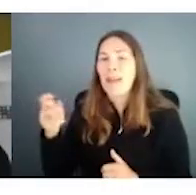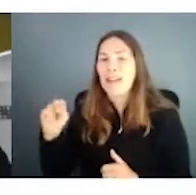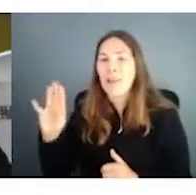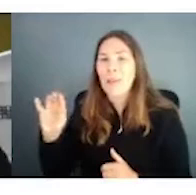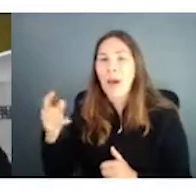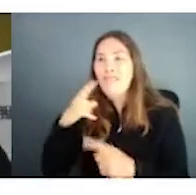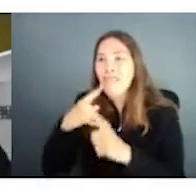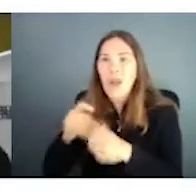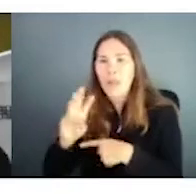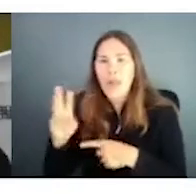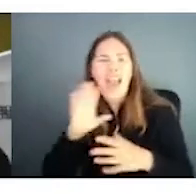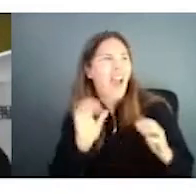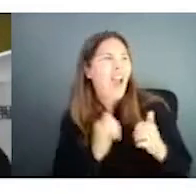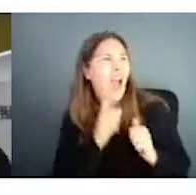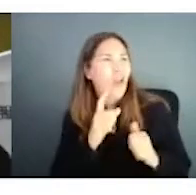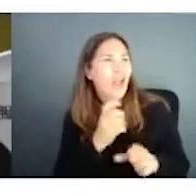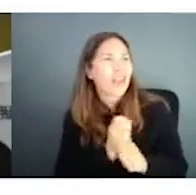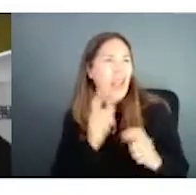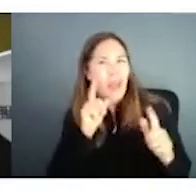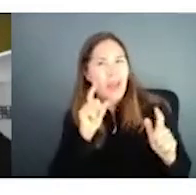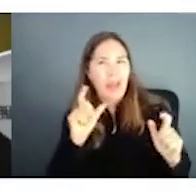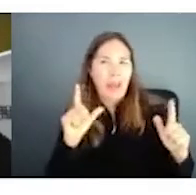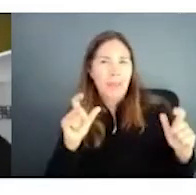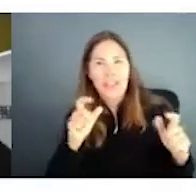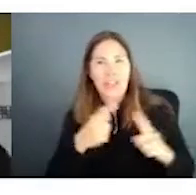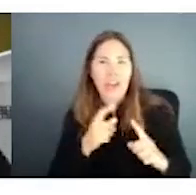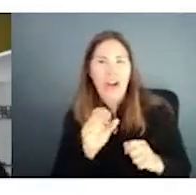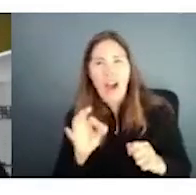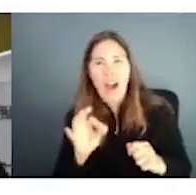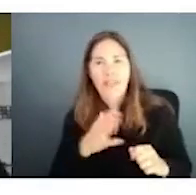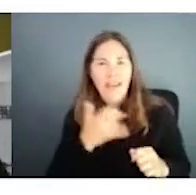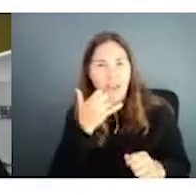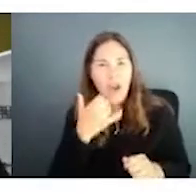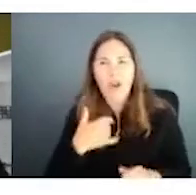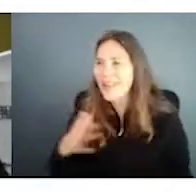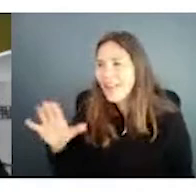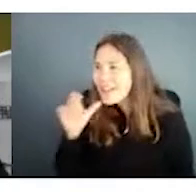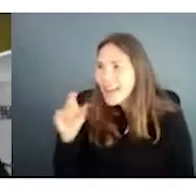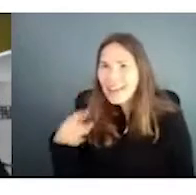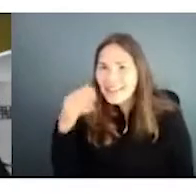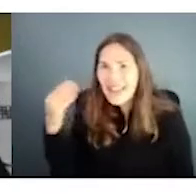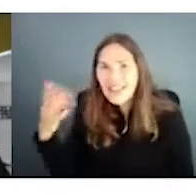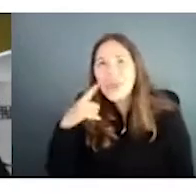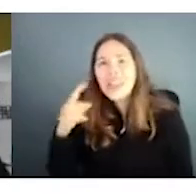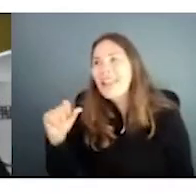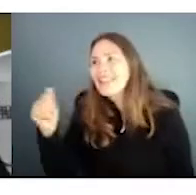my phone? And I say, I'm not telling you. There's 10 different ways. I know you can do it.